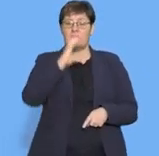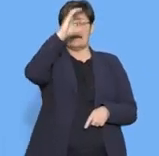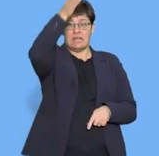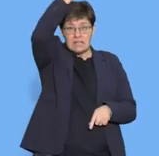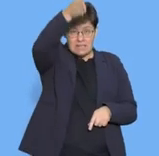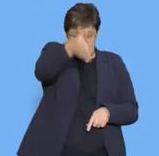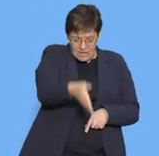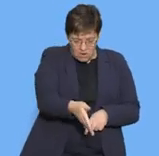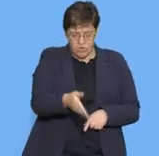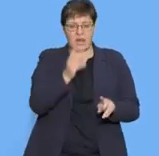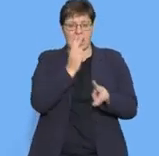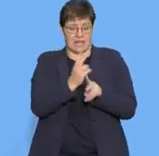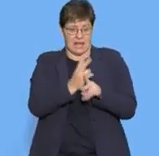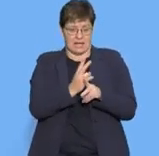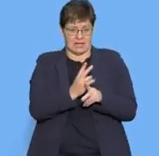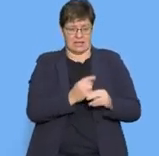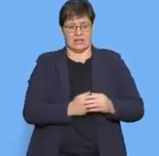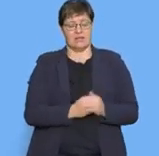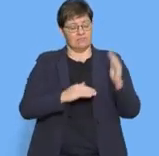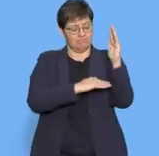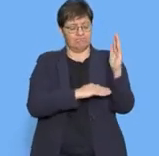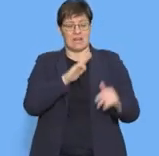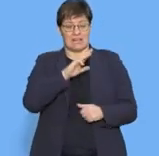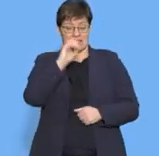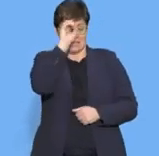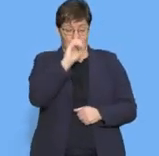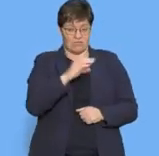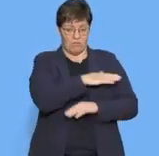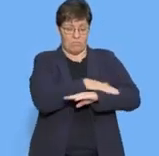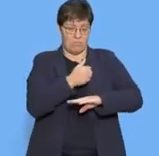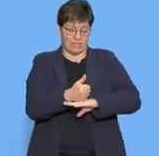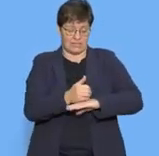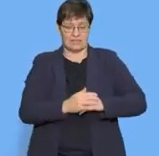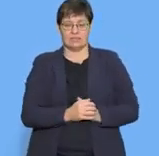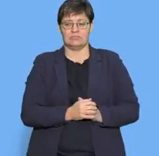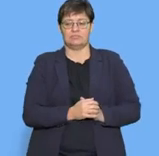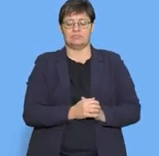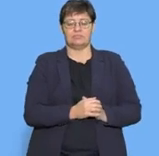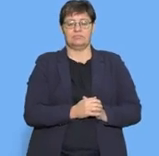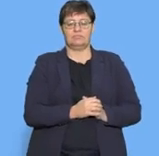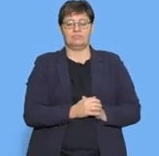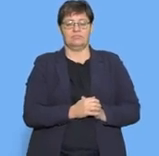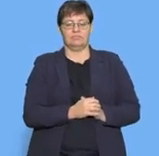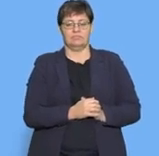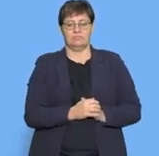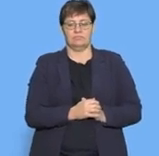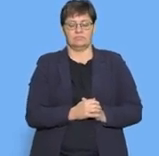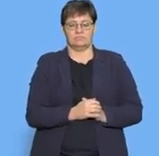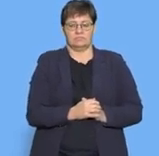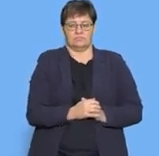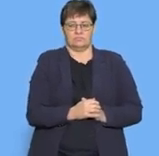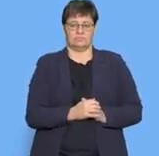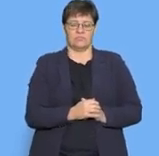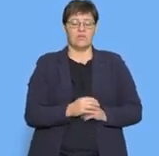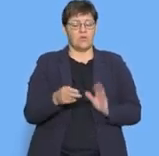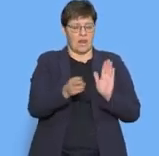from vertex C. So we're drawing our height perpendicular to our base. There's our base there. And our height,